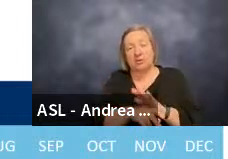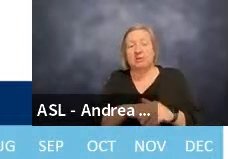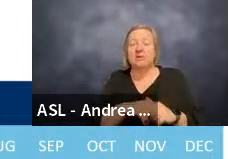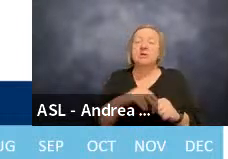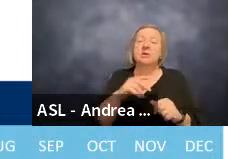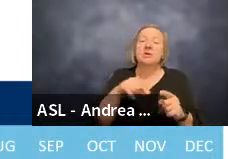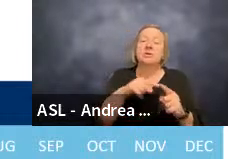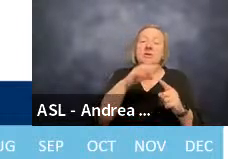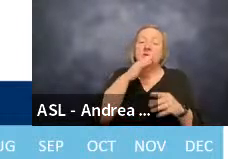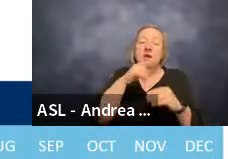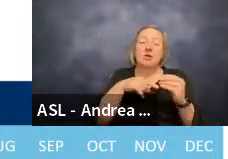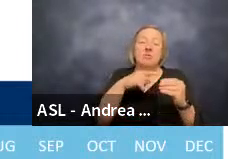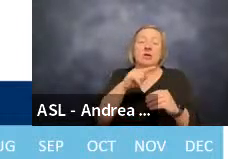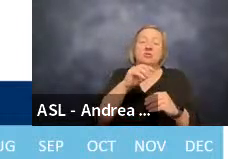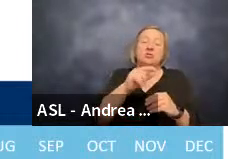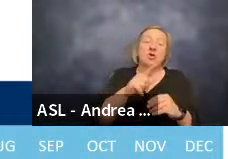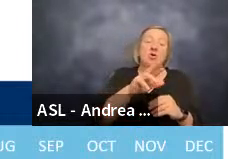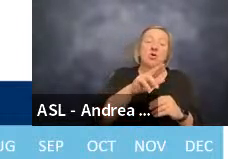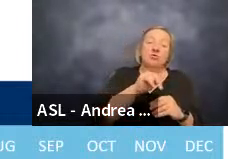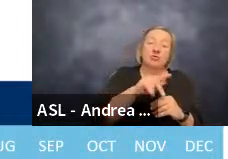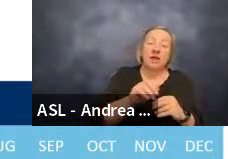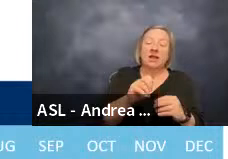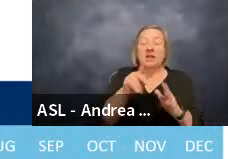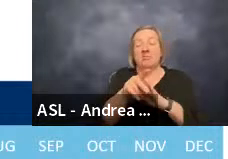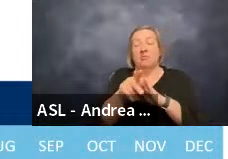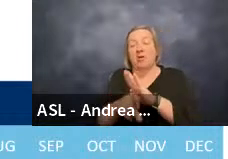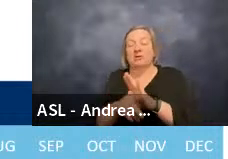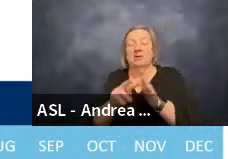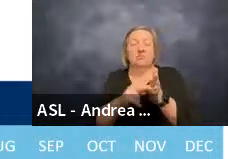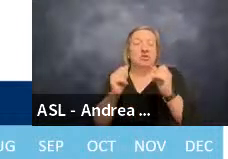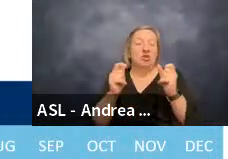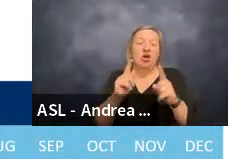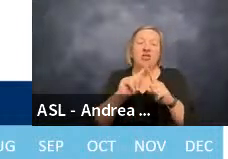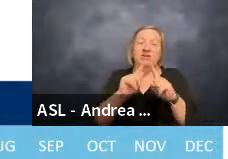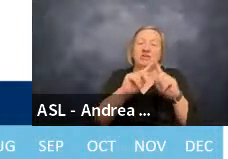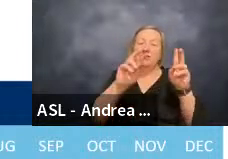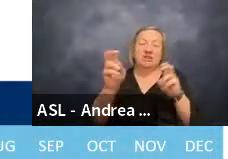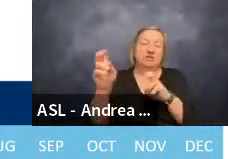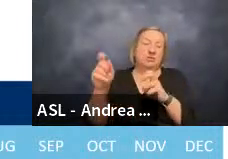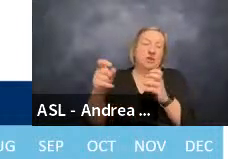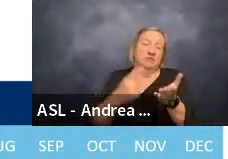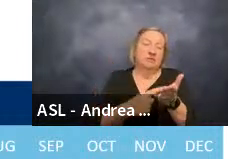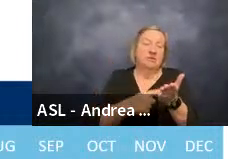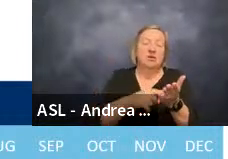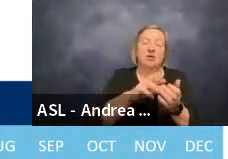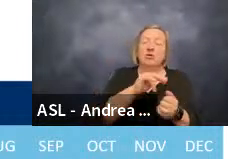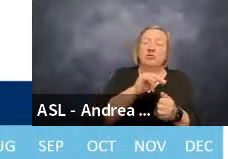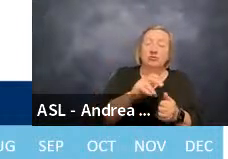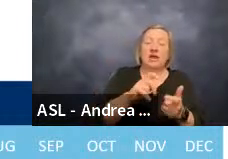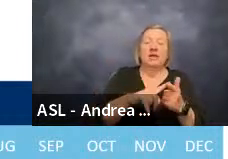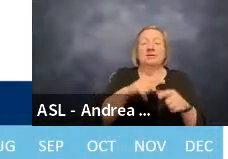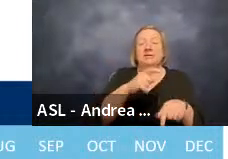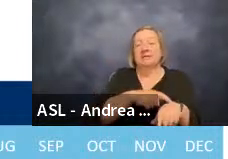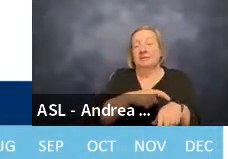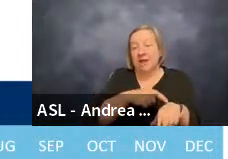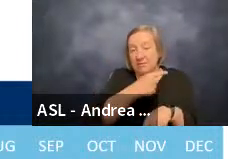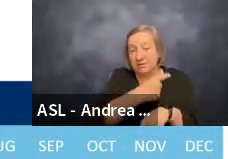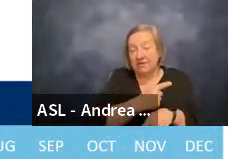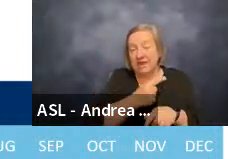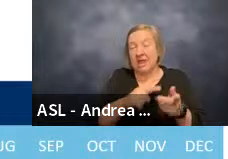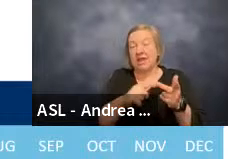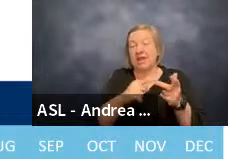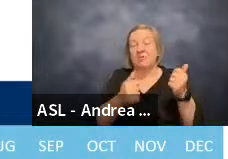policies and rates, we're talking about the whole gamut of issues that will need to be decided, both the rates by time of day and day of the